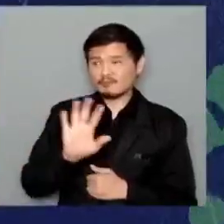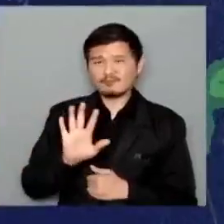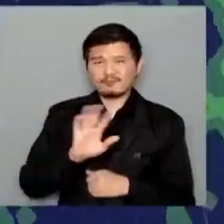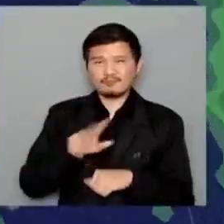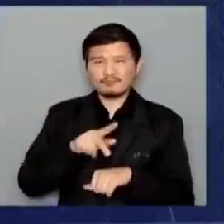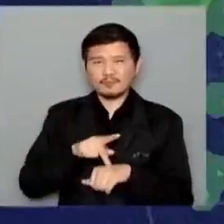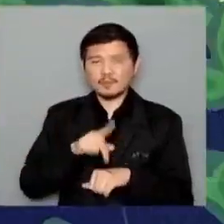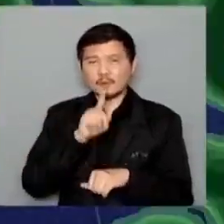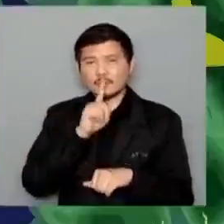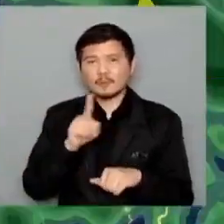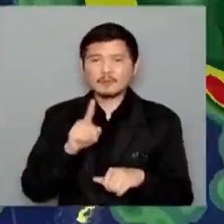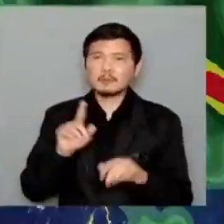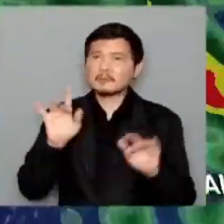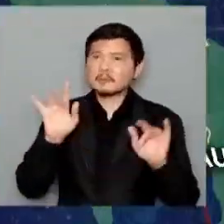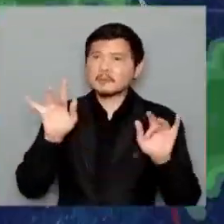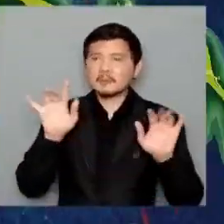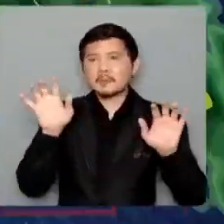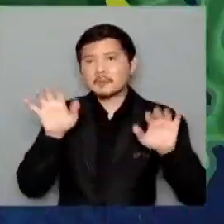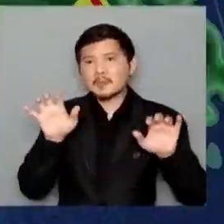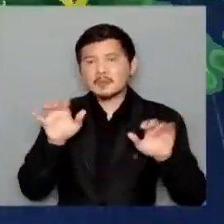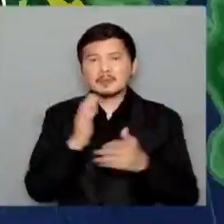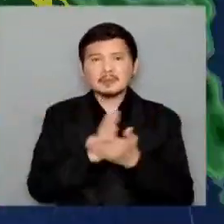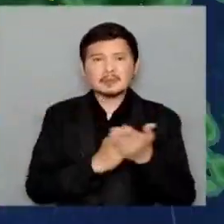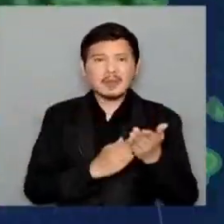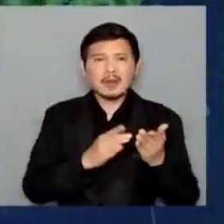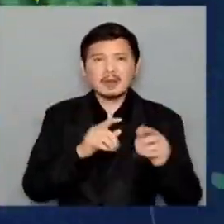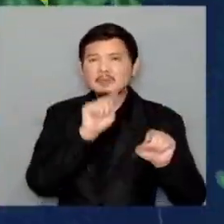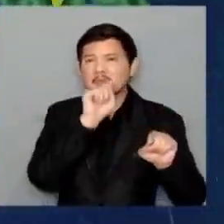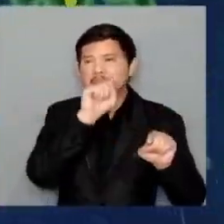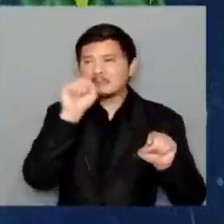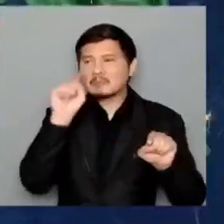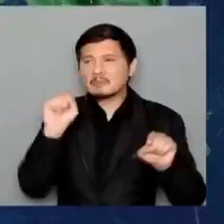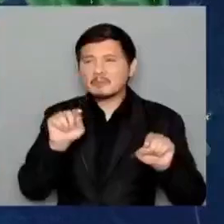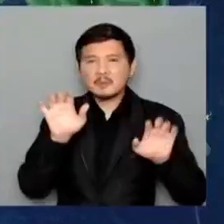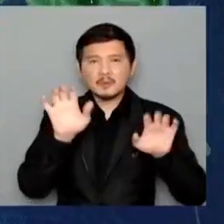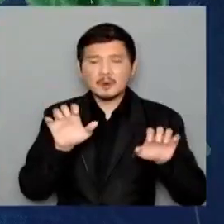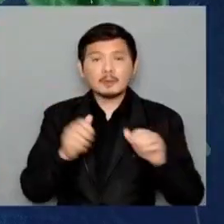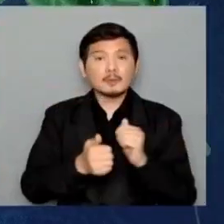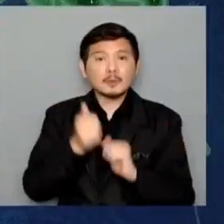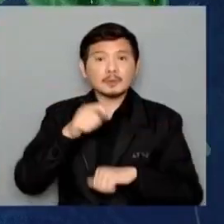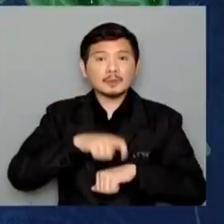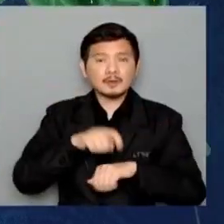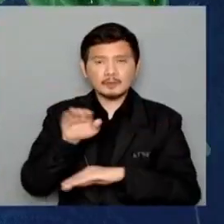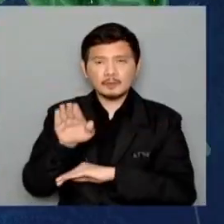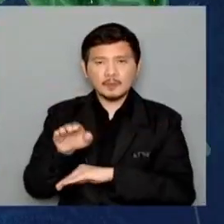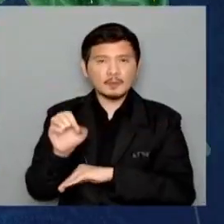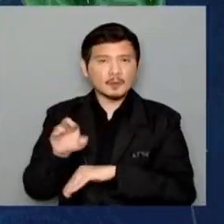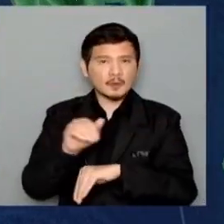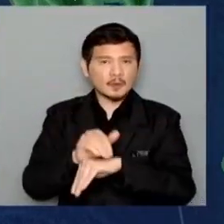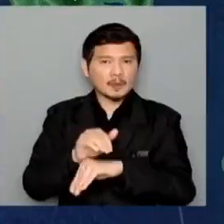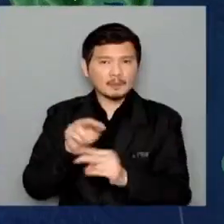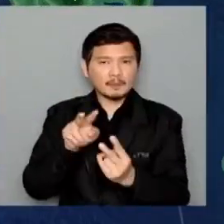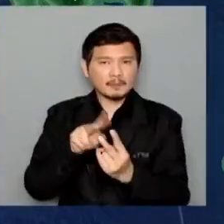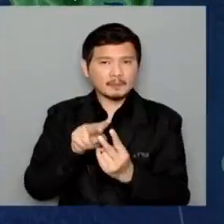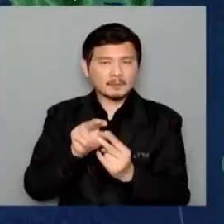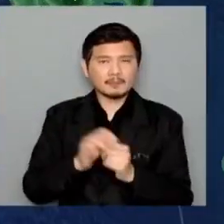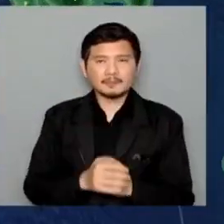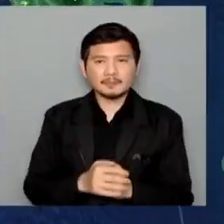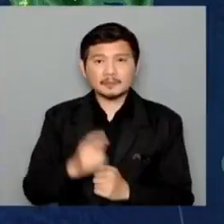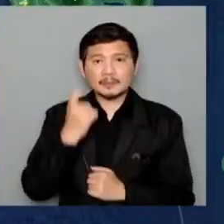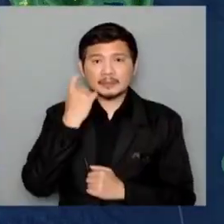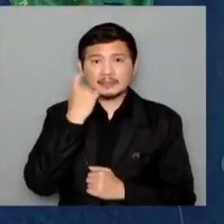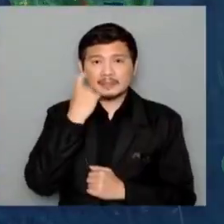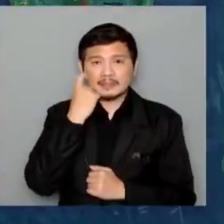weather condition aside from isolated rain showers mostly in the afternoon or in the evening. Based on our latest scenario here